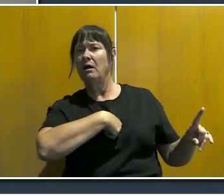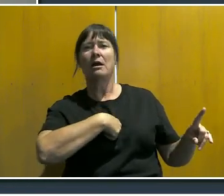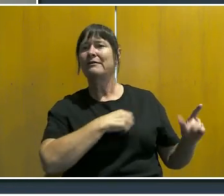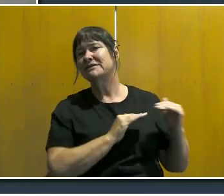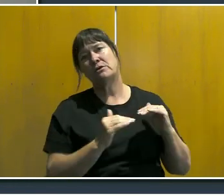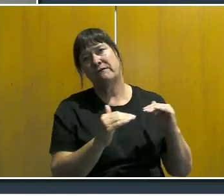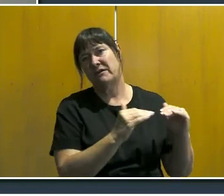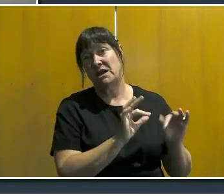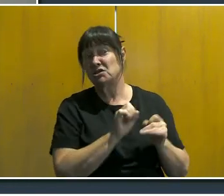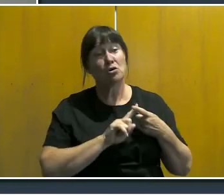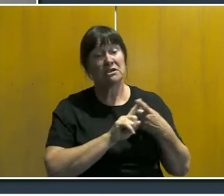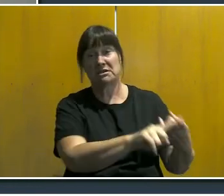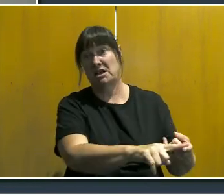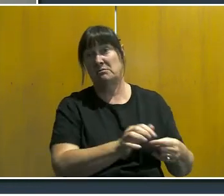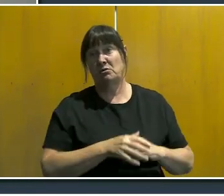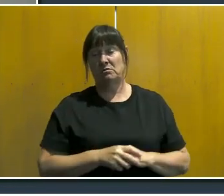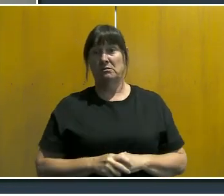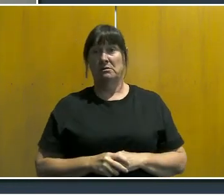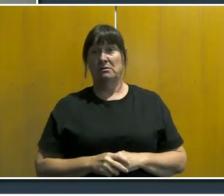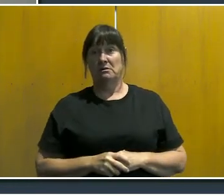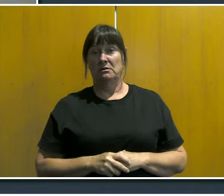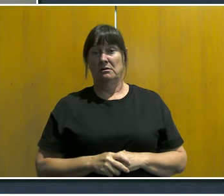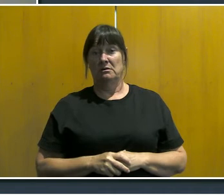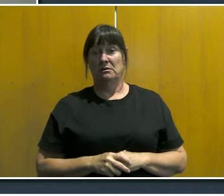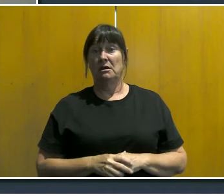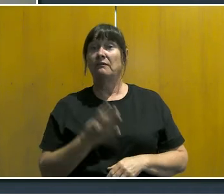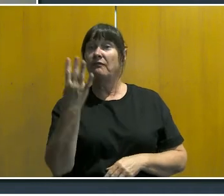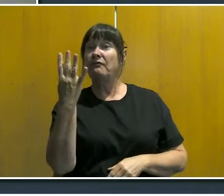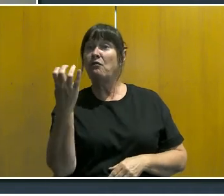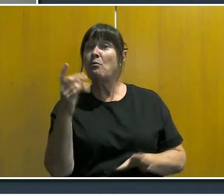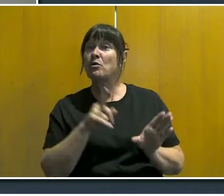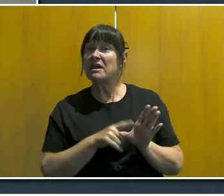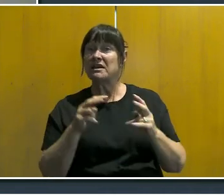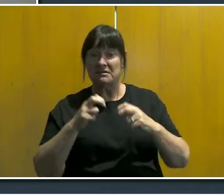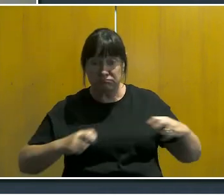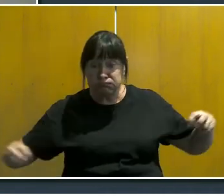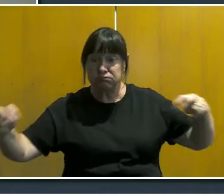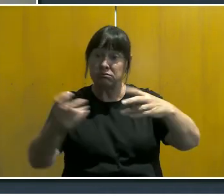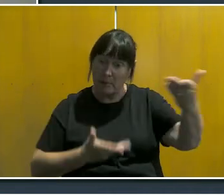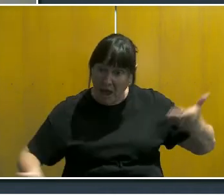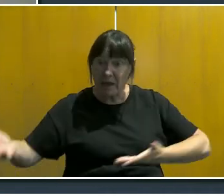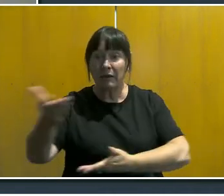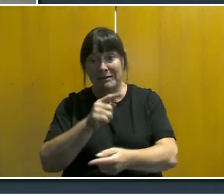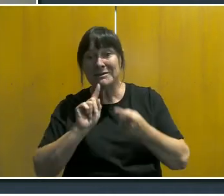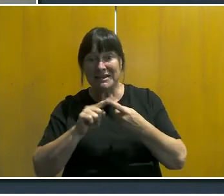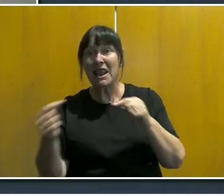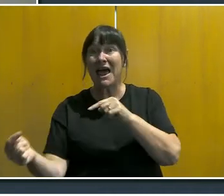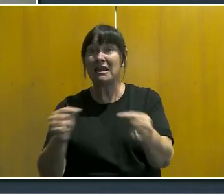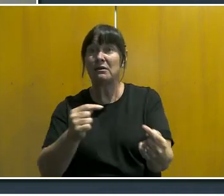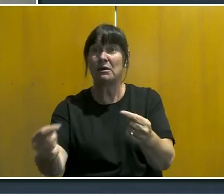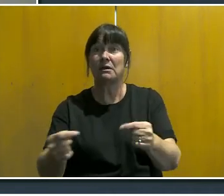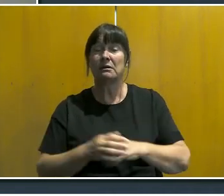not sustainable. We're going to be sitting around the same table in another 4 years arguing another case because why? We